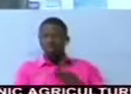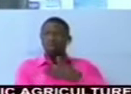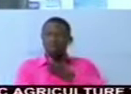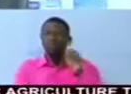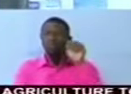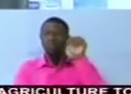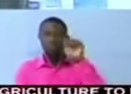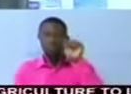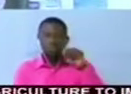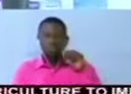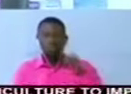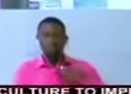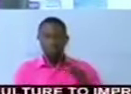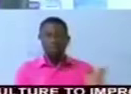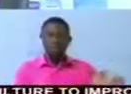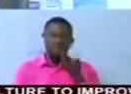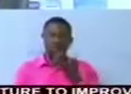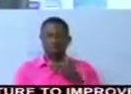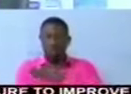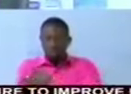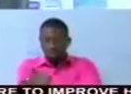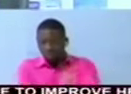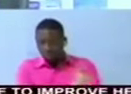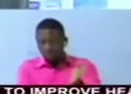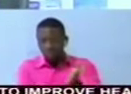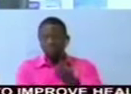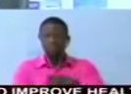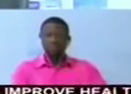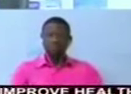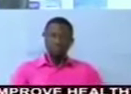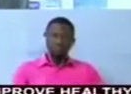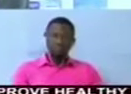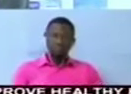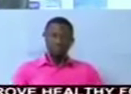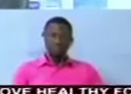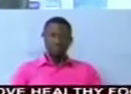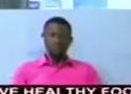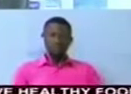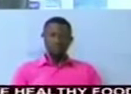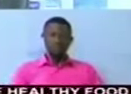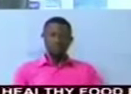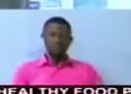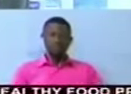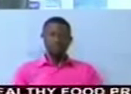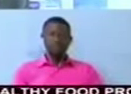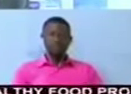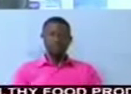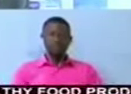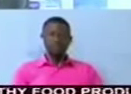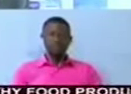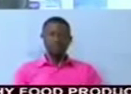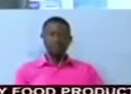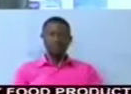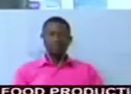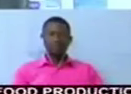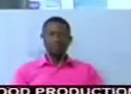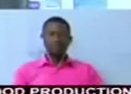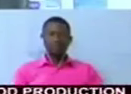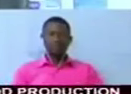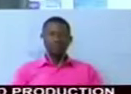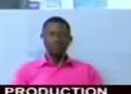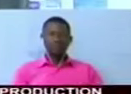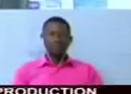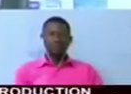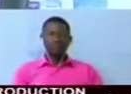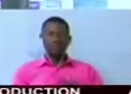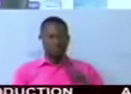knocked. I opened the gate. nit ñu taxaw ñeneen ndax juroom dal.